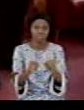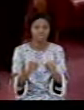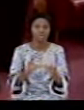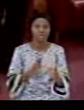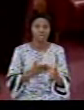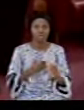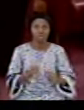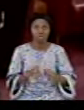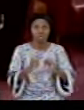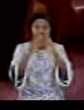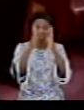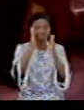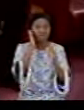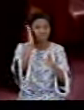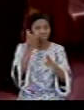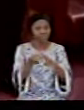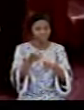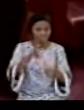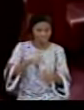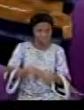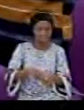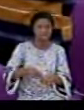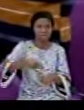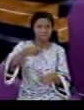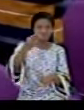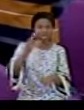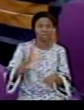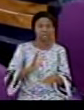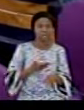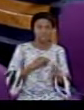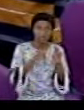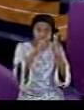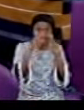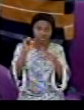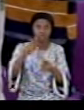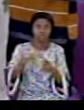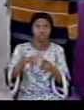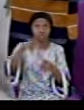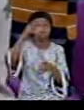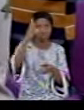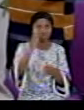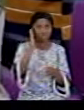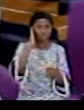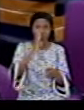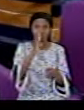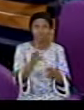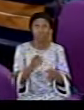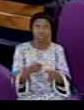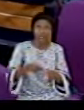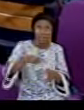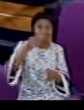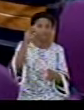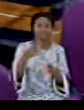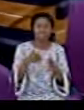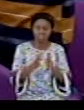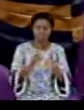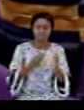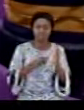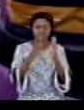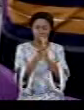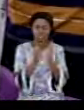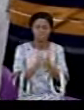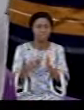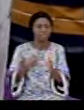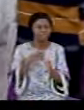will be higher. Our looking up to the Lord will be higher. Let's pray. We not allow affection